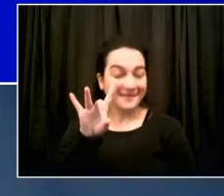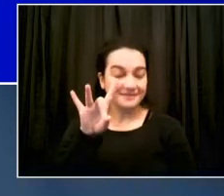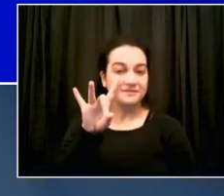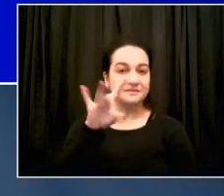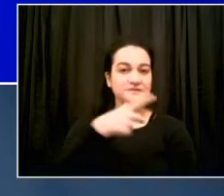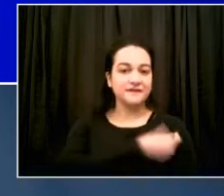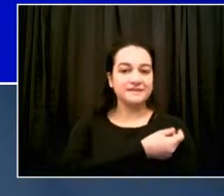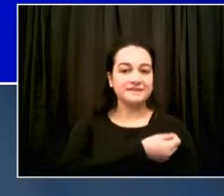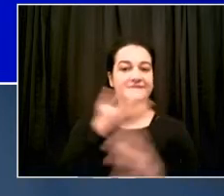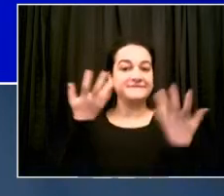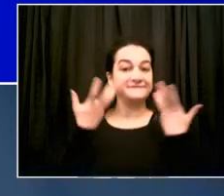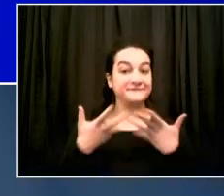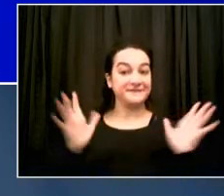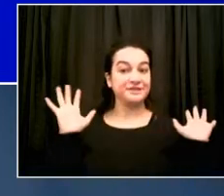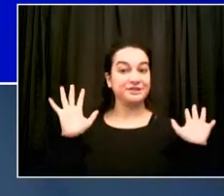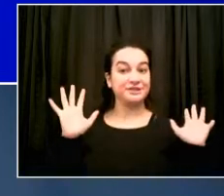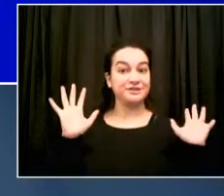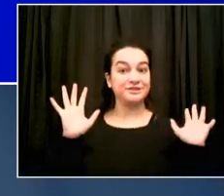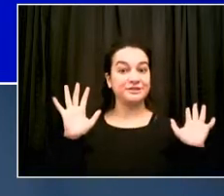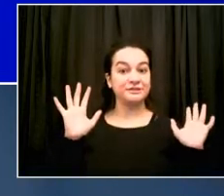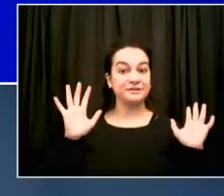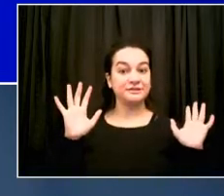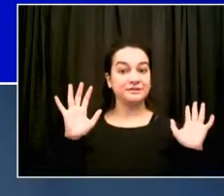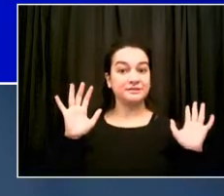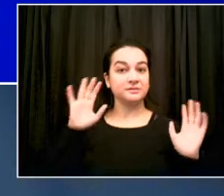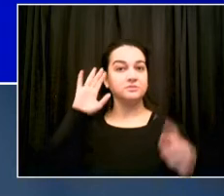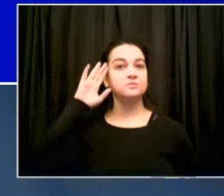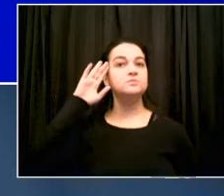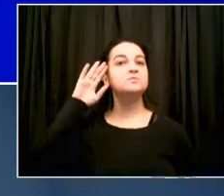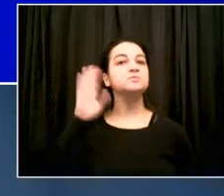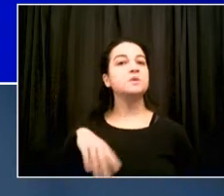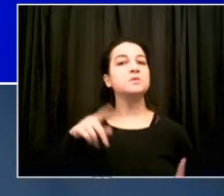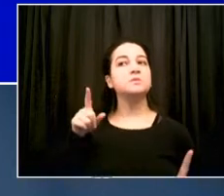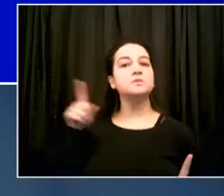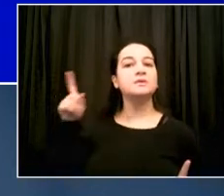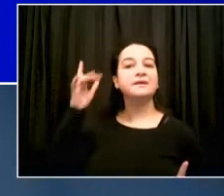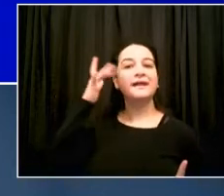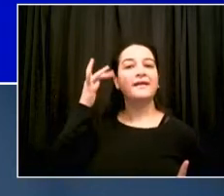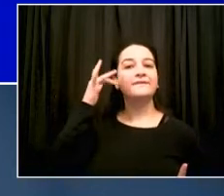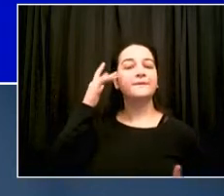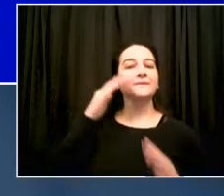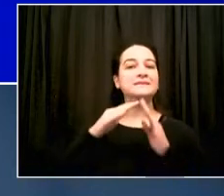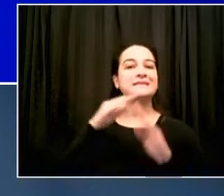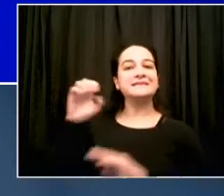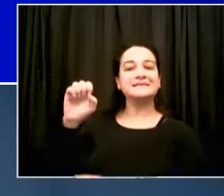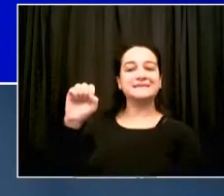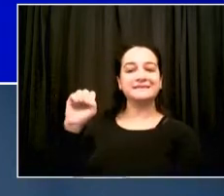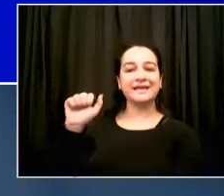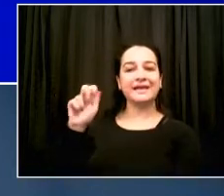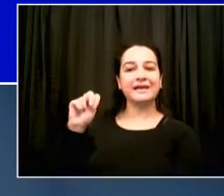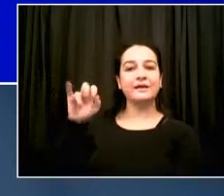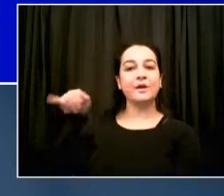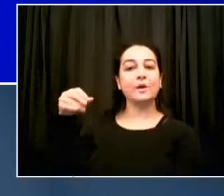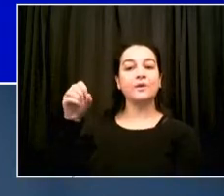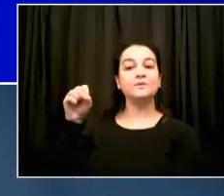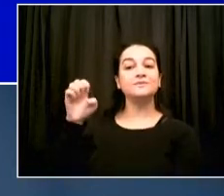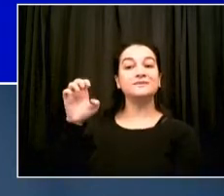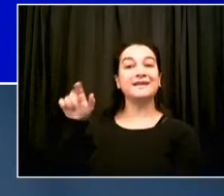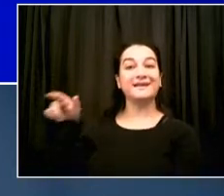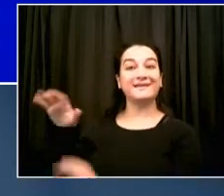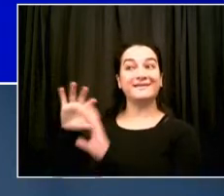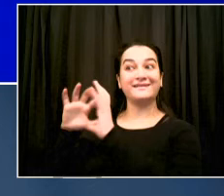1,032,158 vaccinations. Look, this is a really good sign of what we can do in this